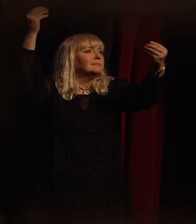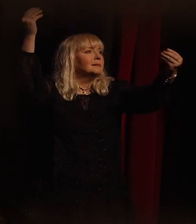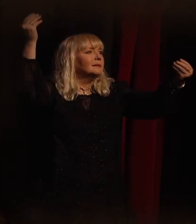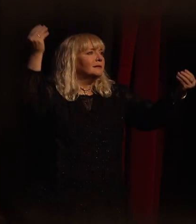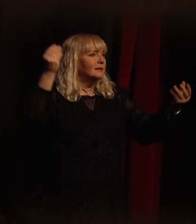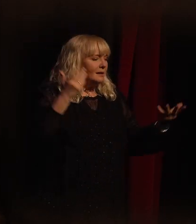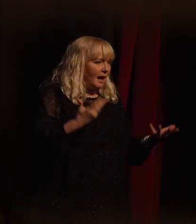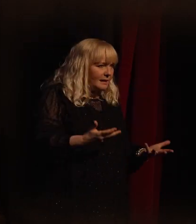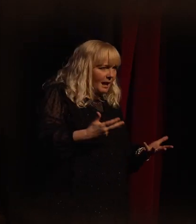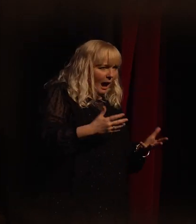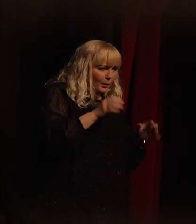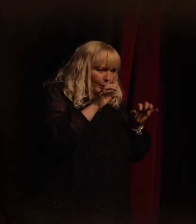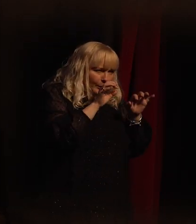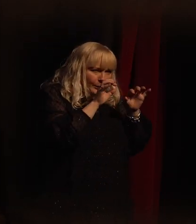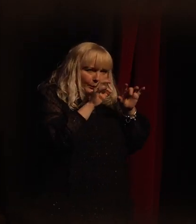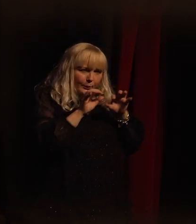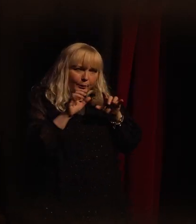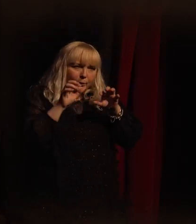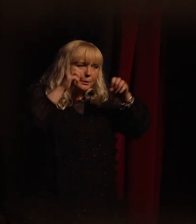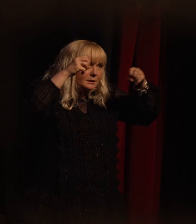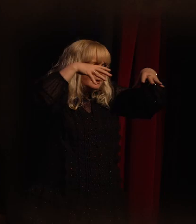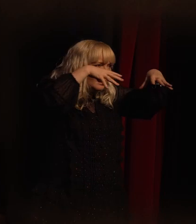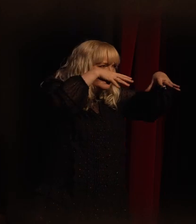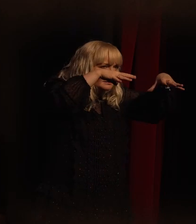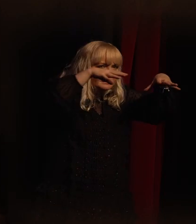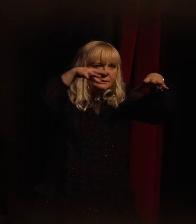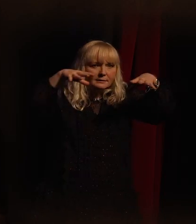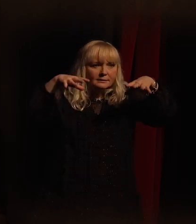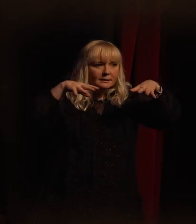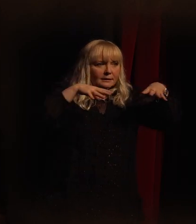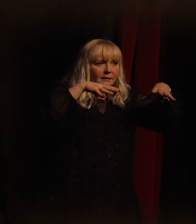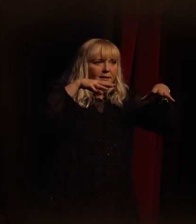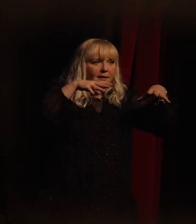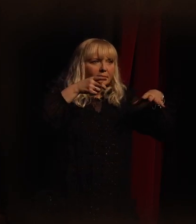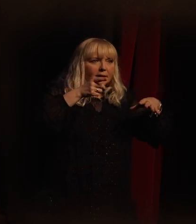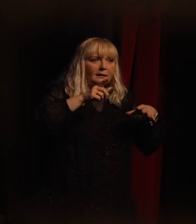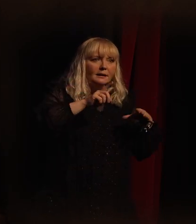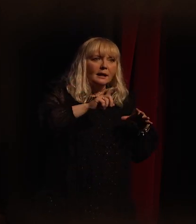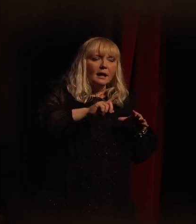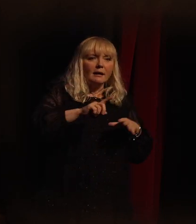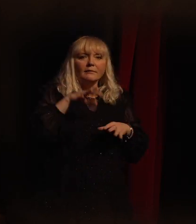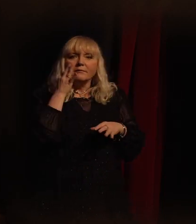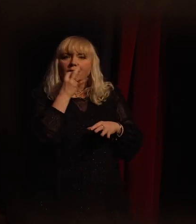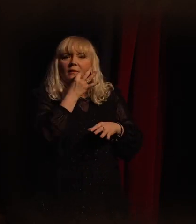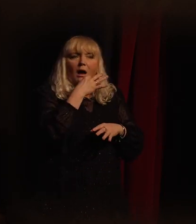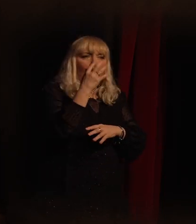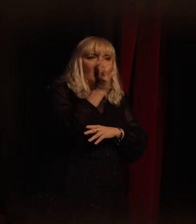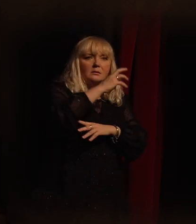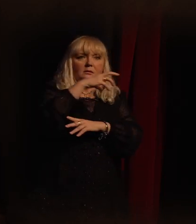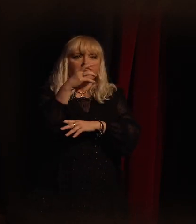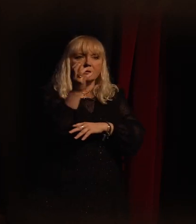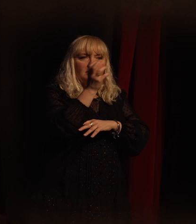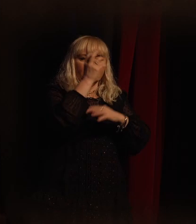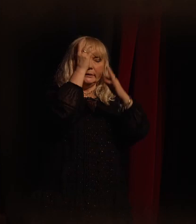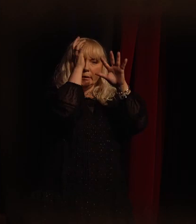The breezes brought dejected lutes and bathed them in the glee. The East put out